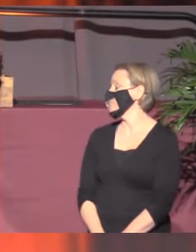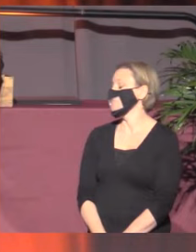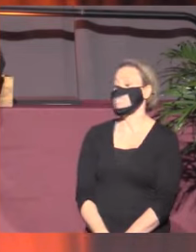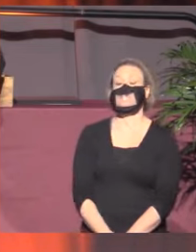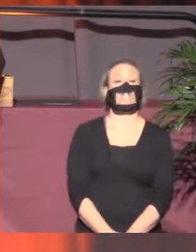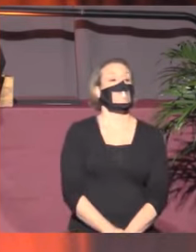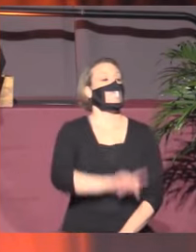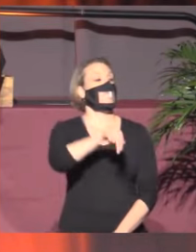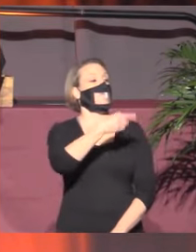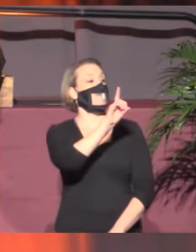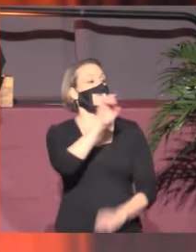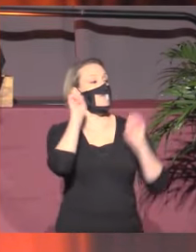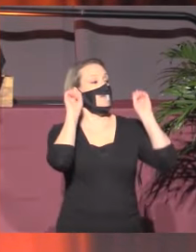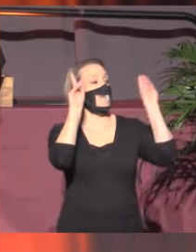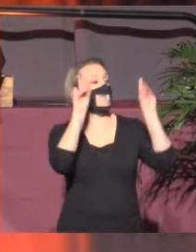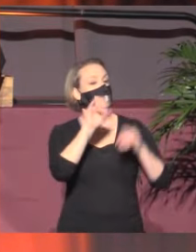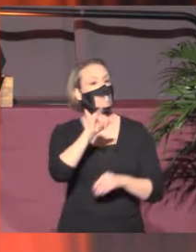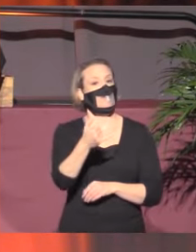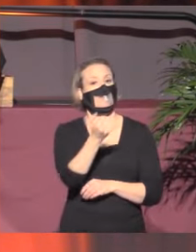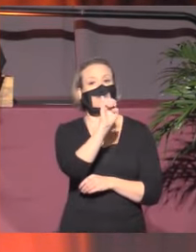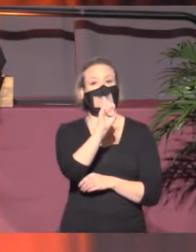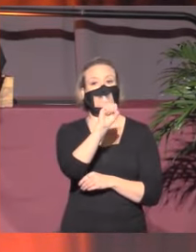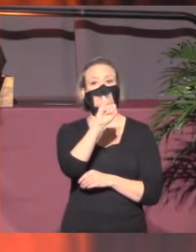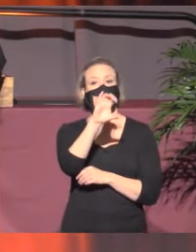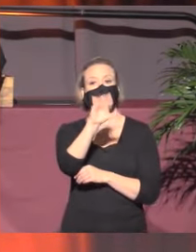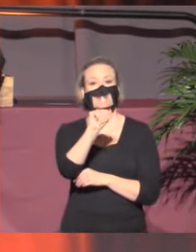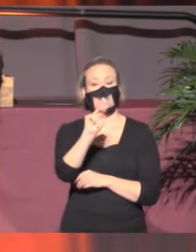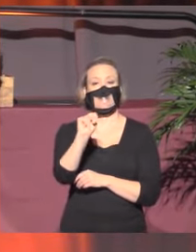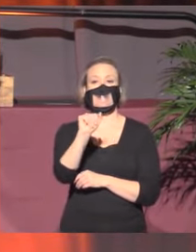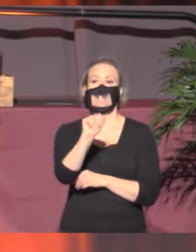With a doctorate in education, Jessica Ann Murphy.